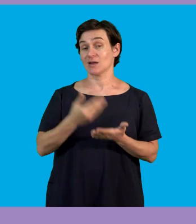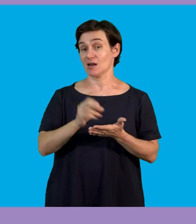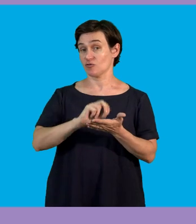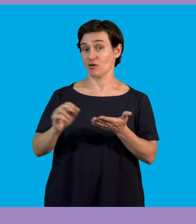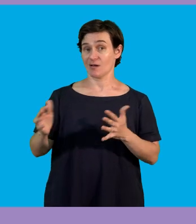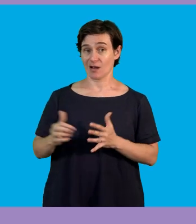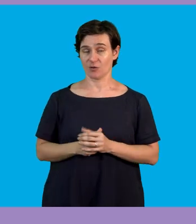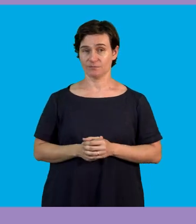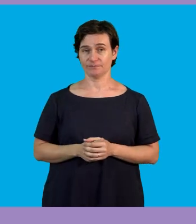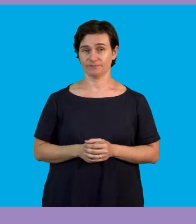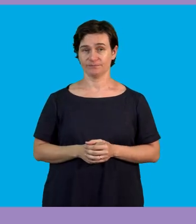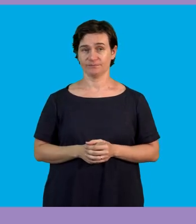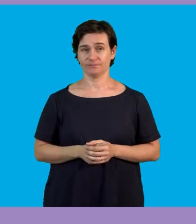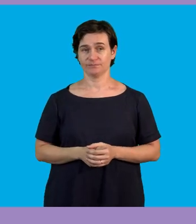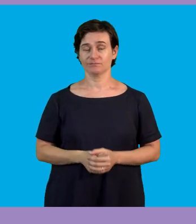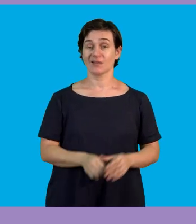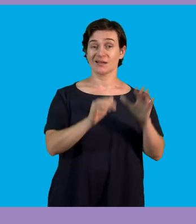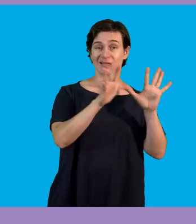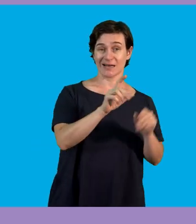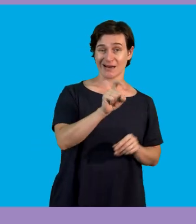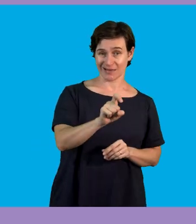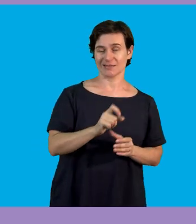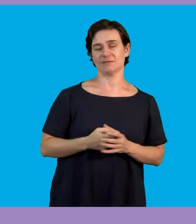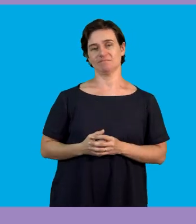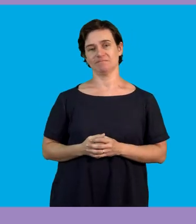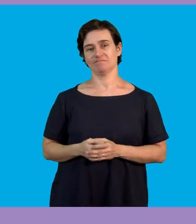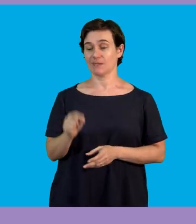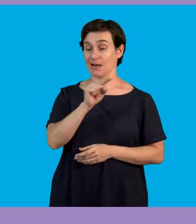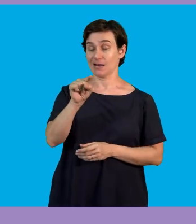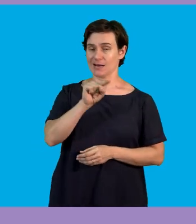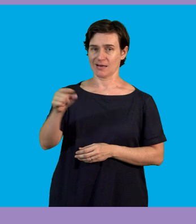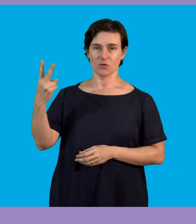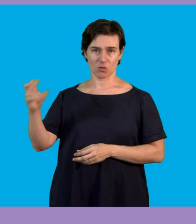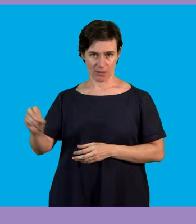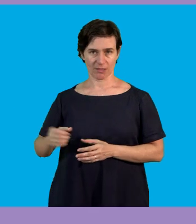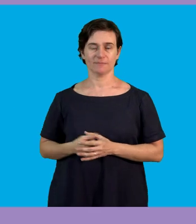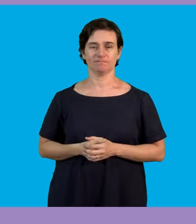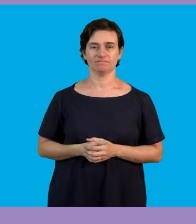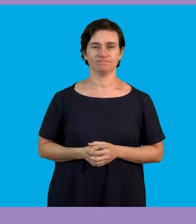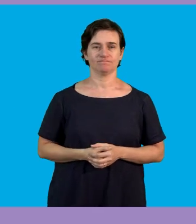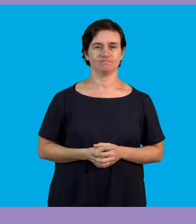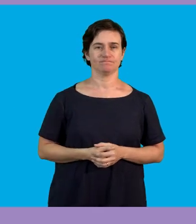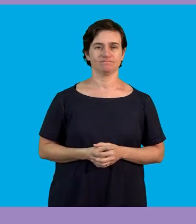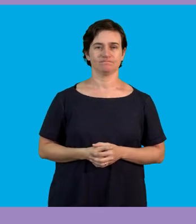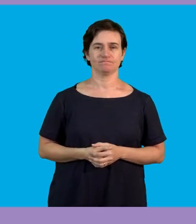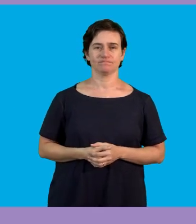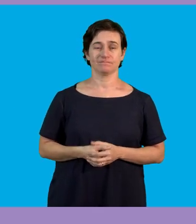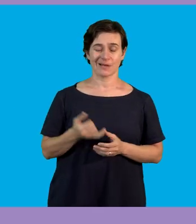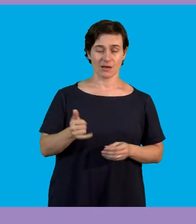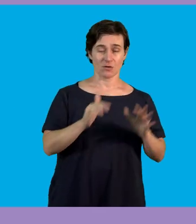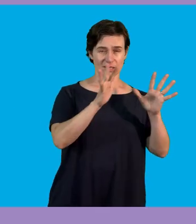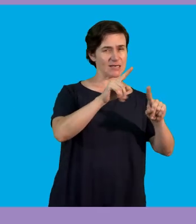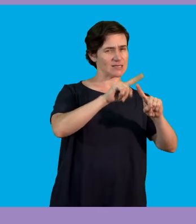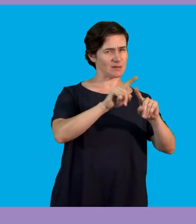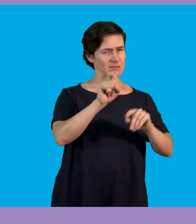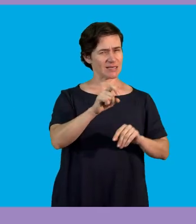it out, we'll then say 4x plus 6x is 10x equals to 20. And already we have